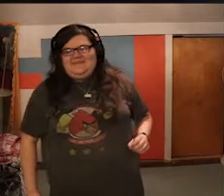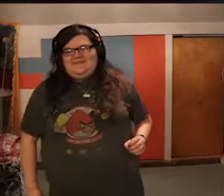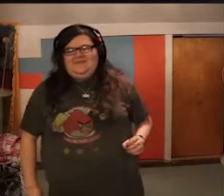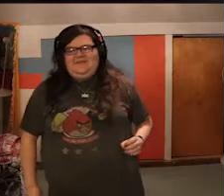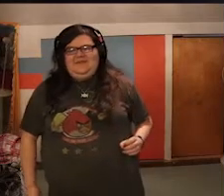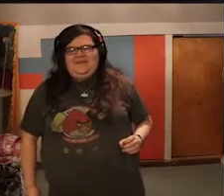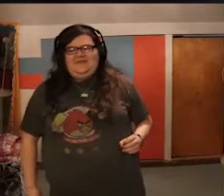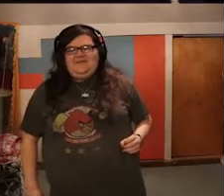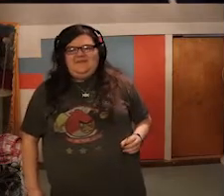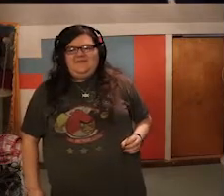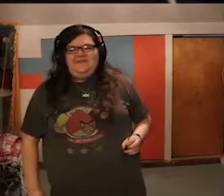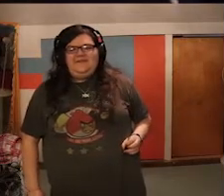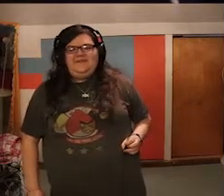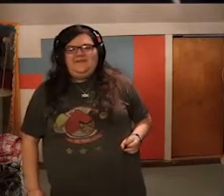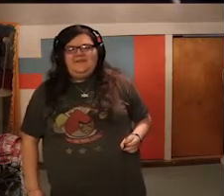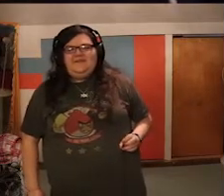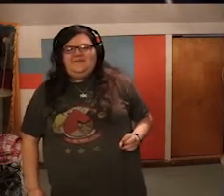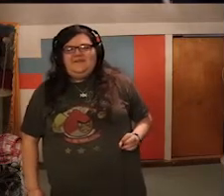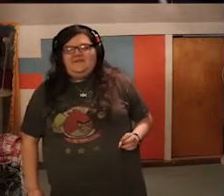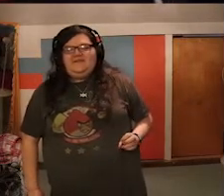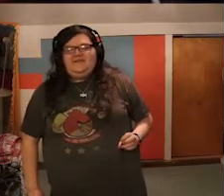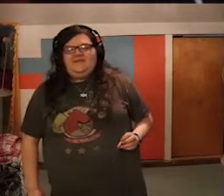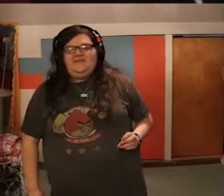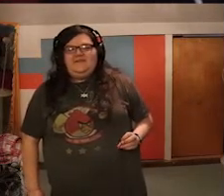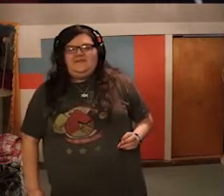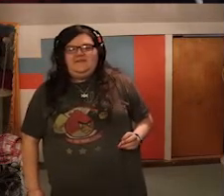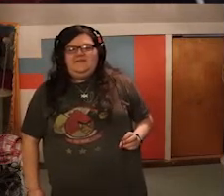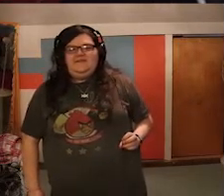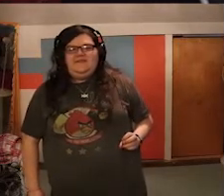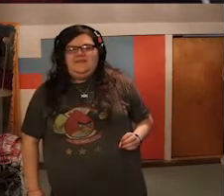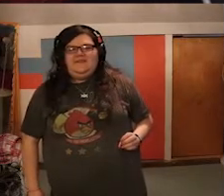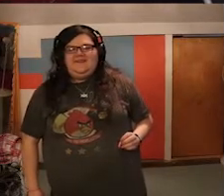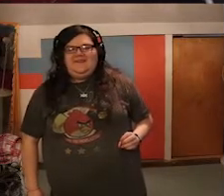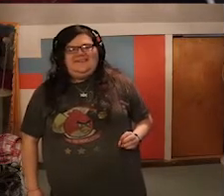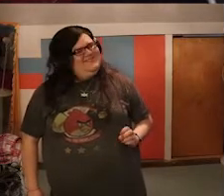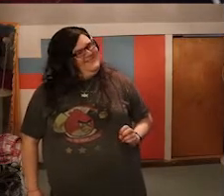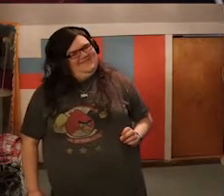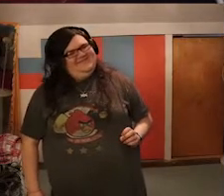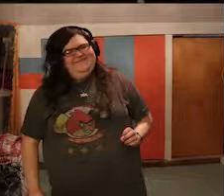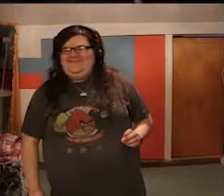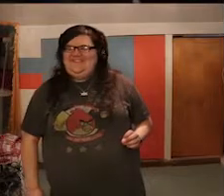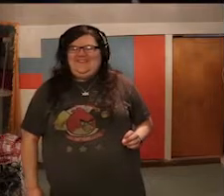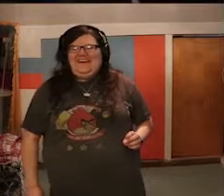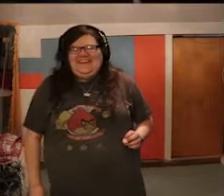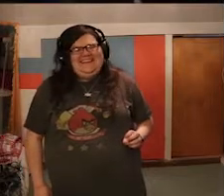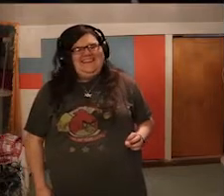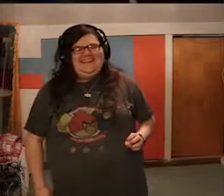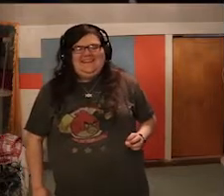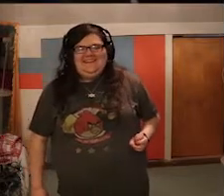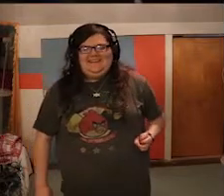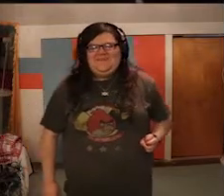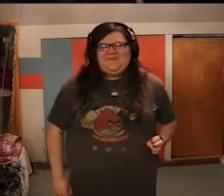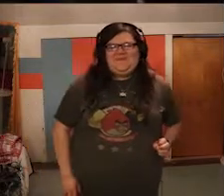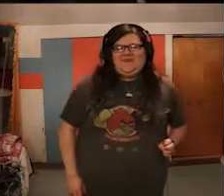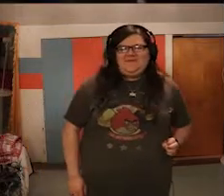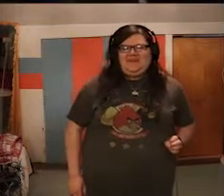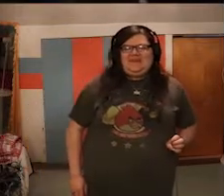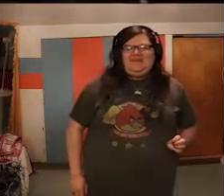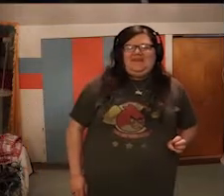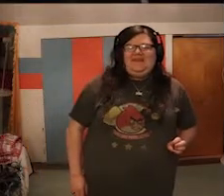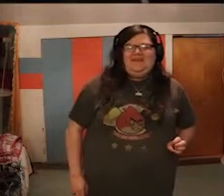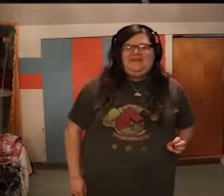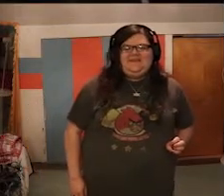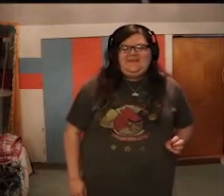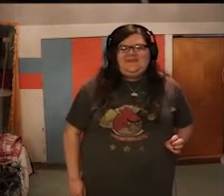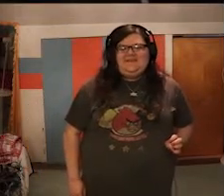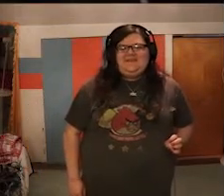Wraith, Leatherface, Hillbilly. Oh, we could do Leatherface. Leather on my shoulders. You know what, I think that's, you know, she can do that twice, repeat